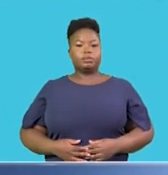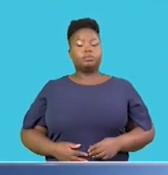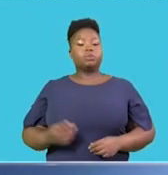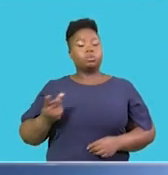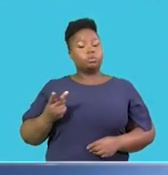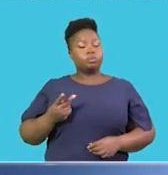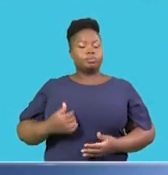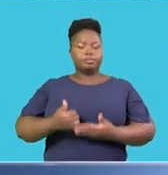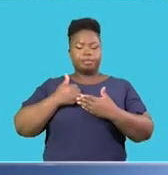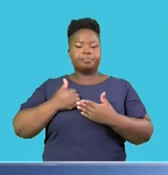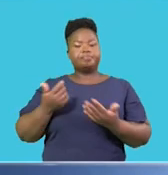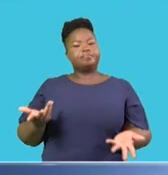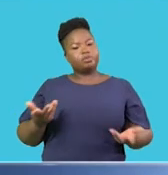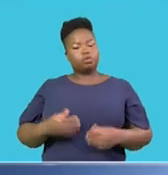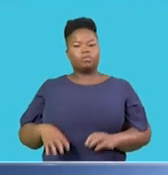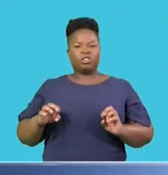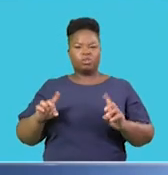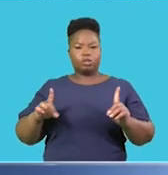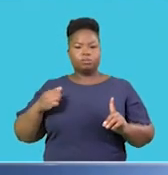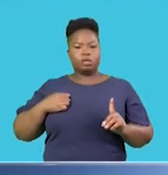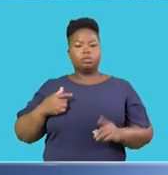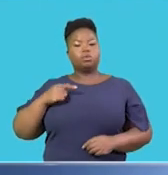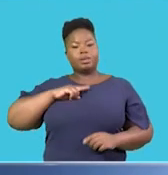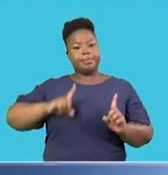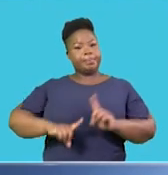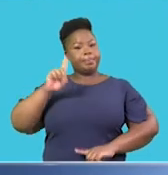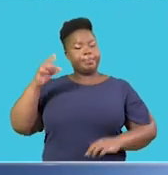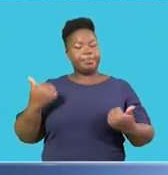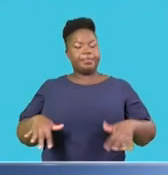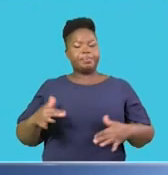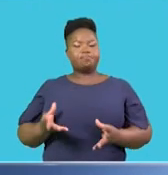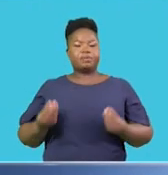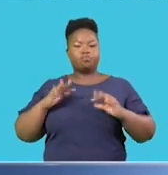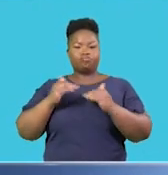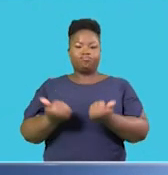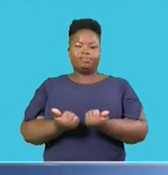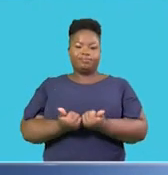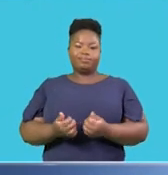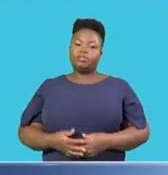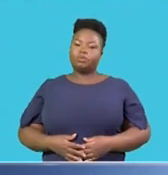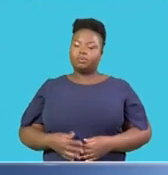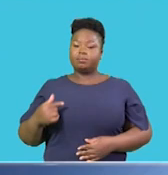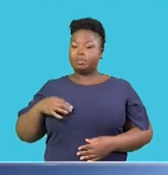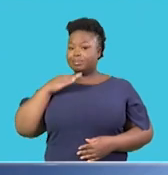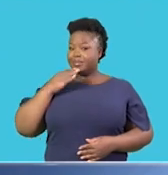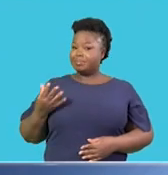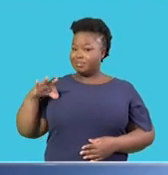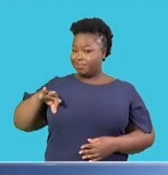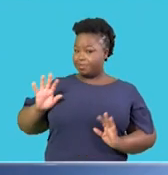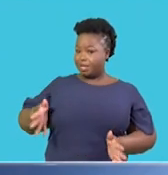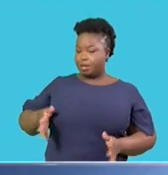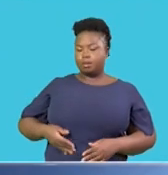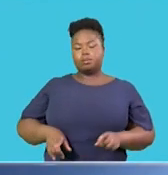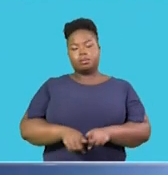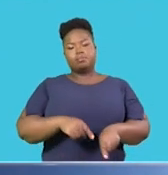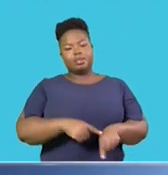helped in terms of ama-academics wami. I was able to excel and I was able to get a bursary as well. So I was not only getting an income, but